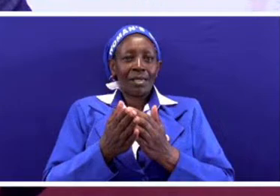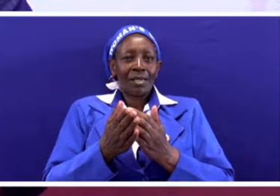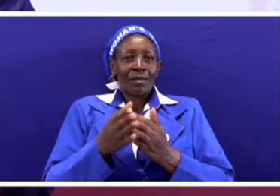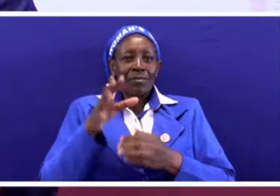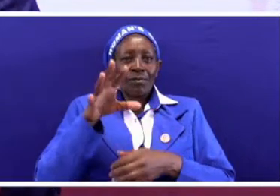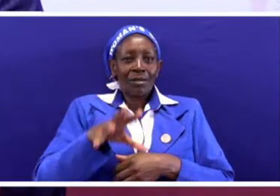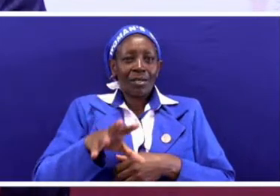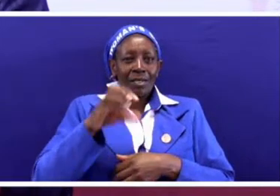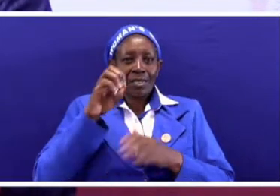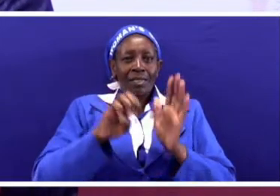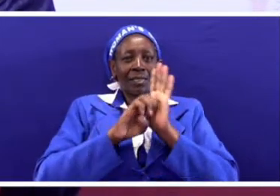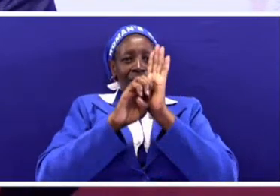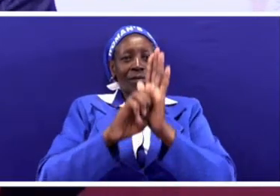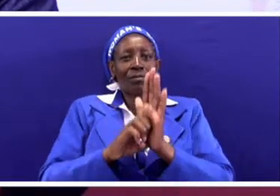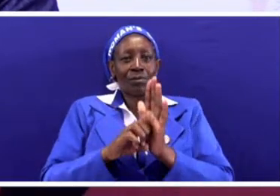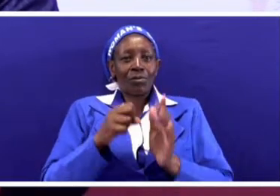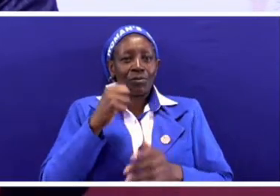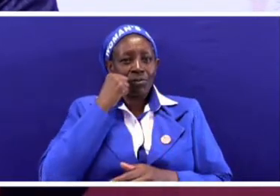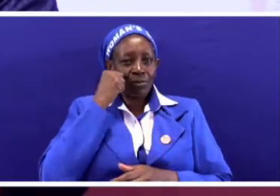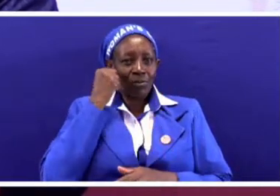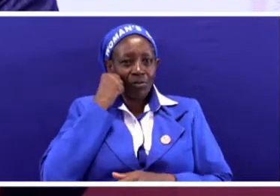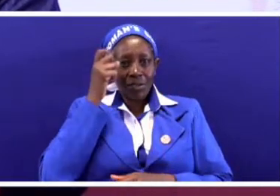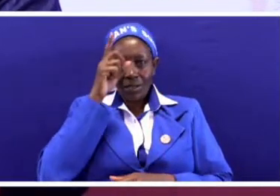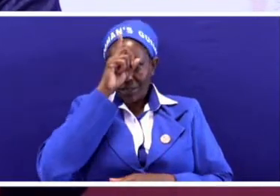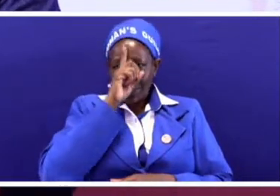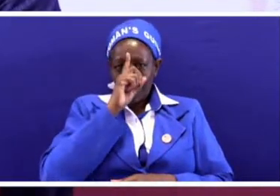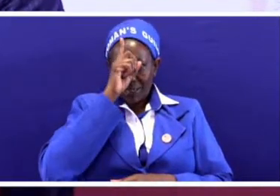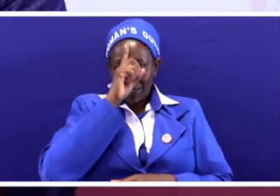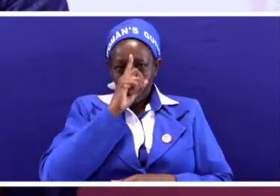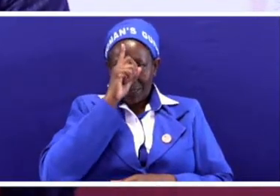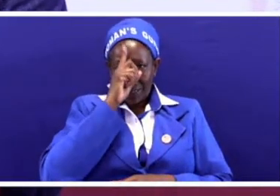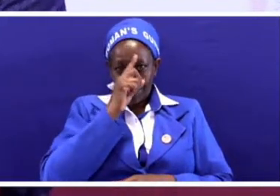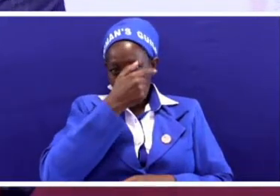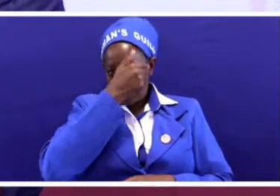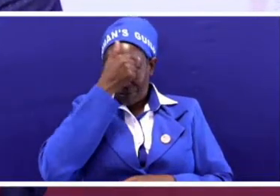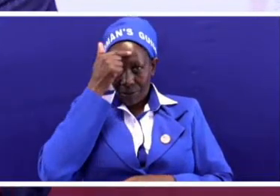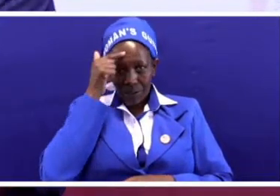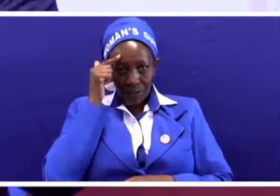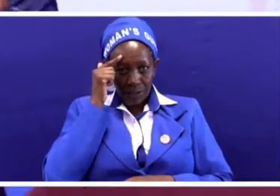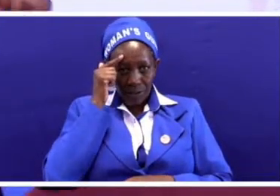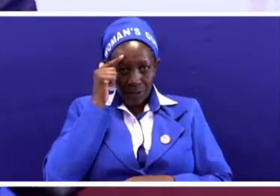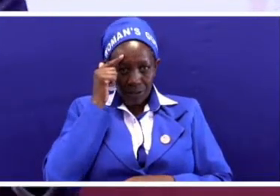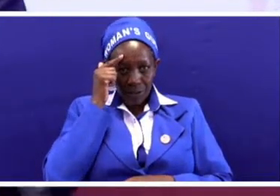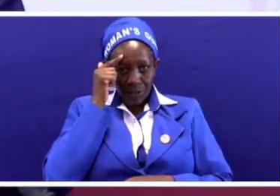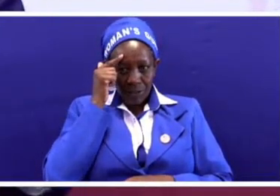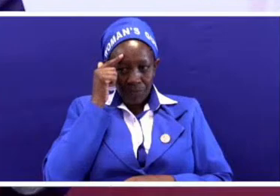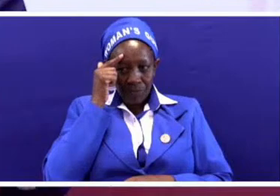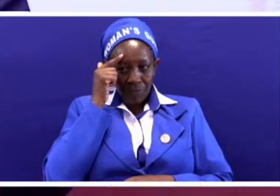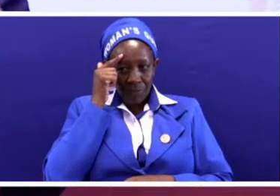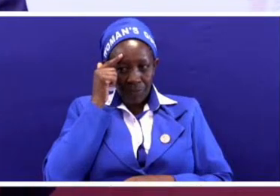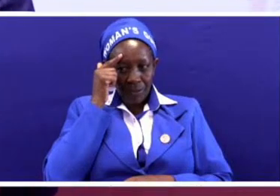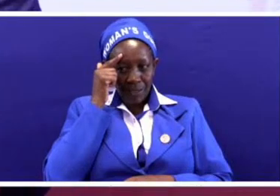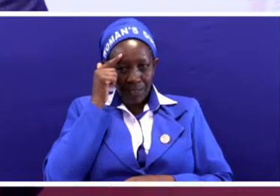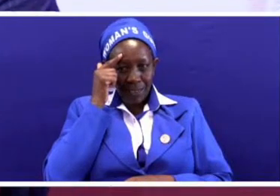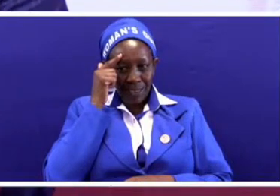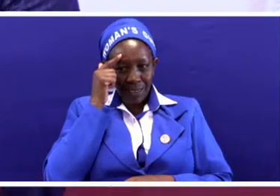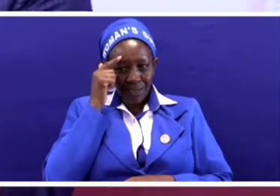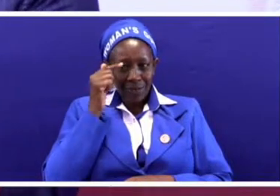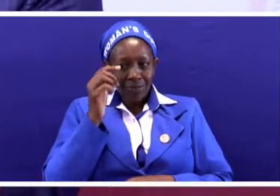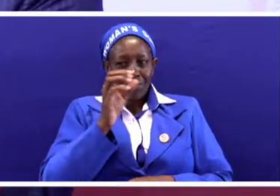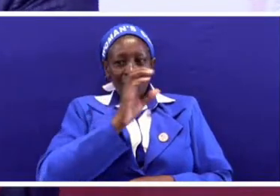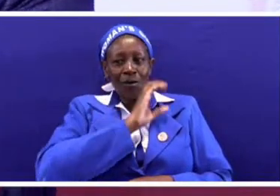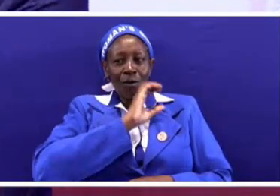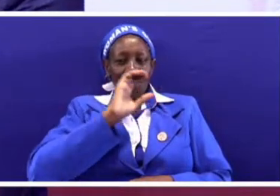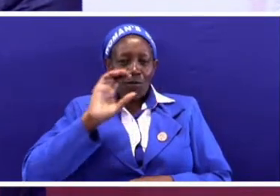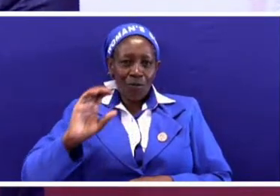of Joshua seriously because he was a type of Christ in the Old Testament